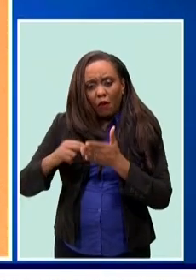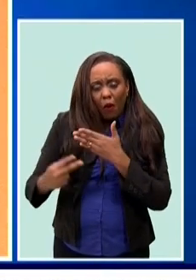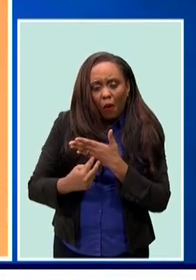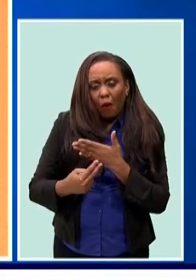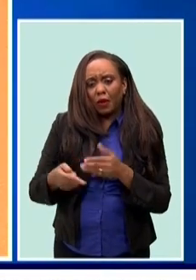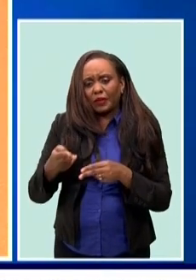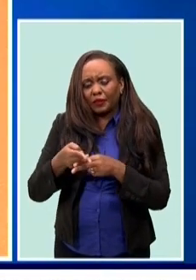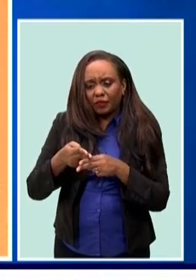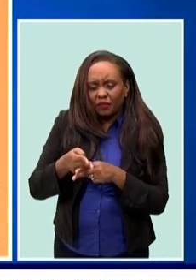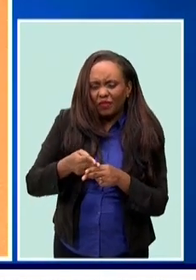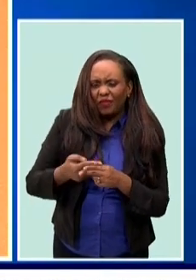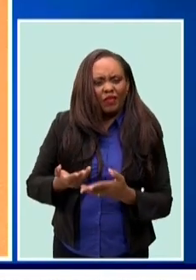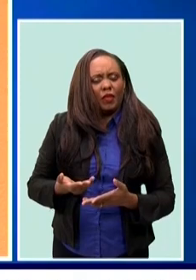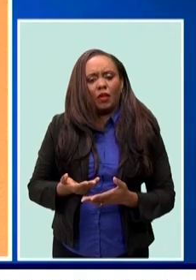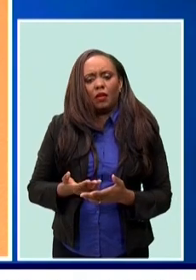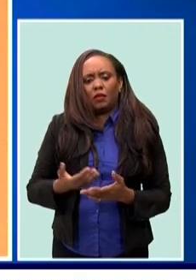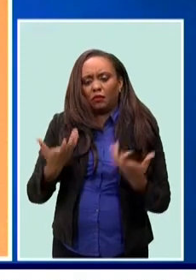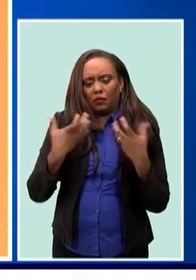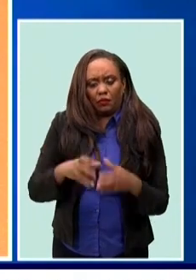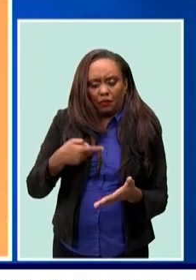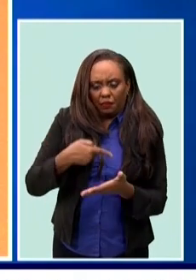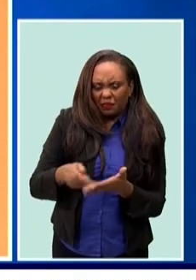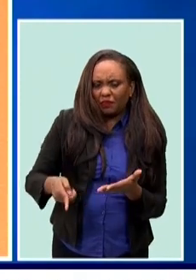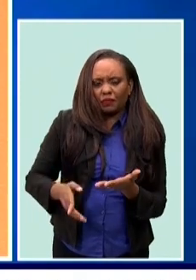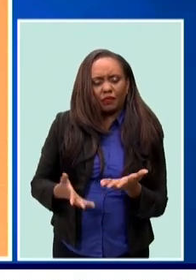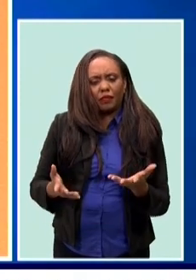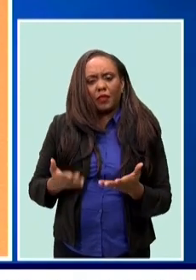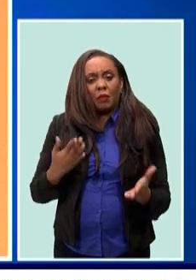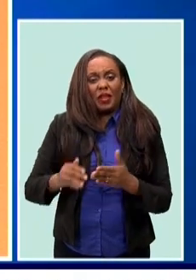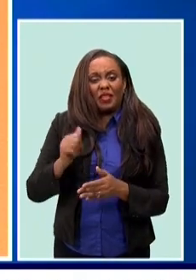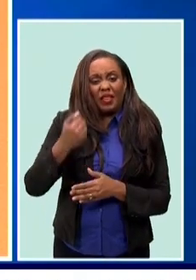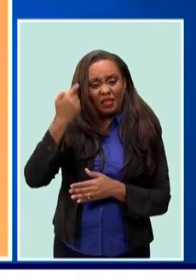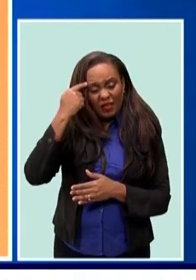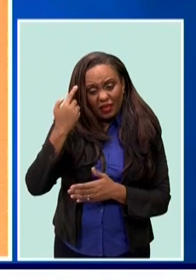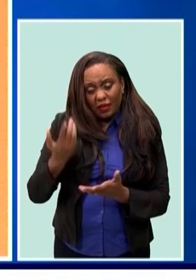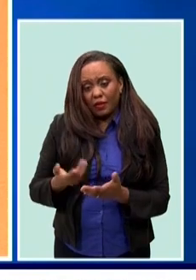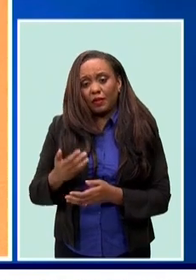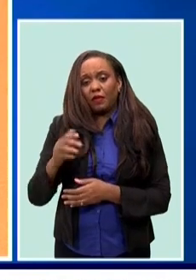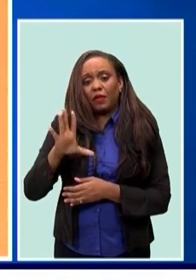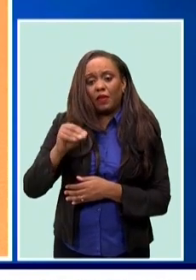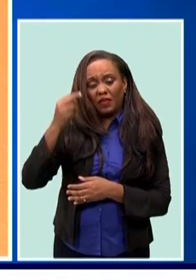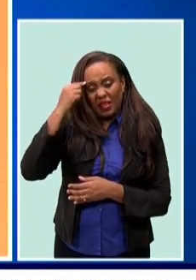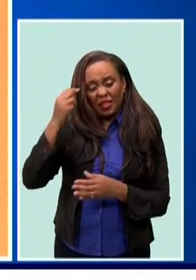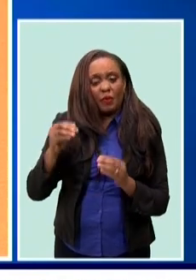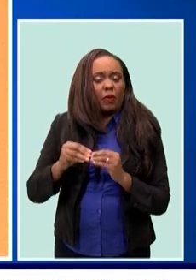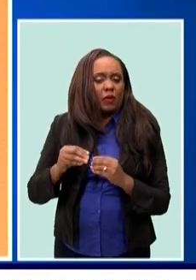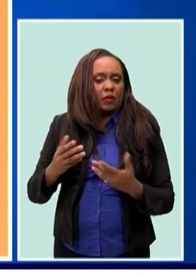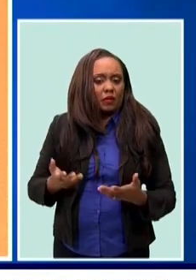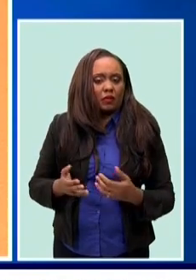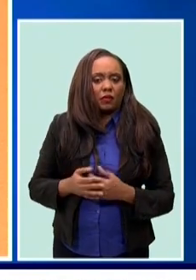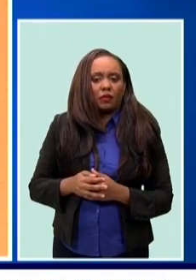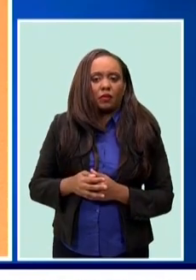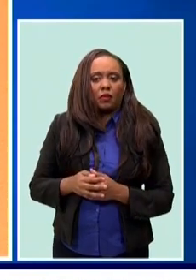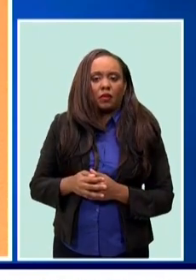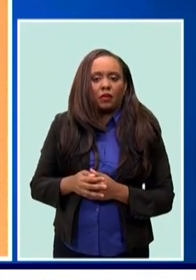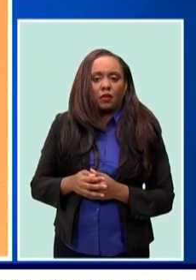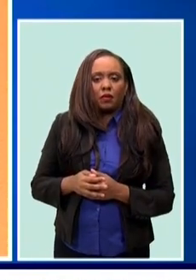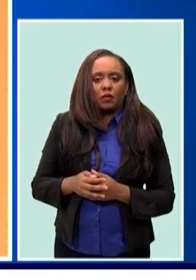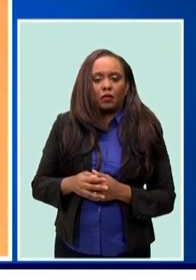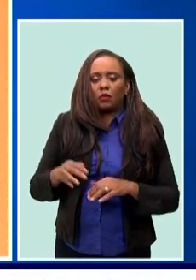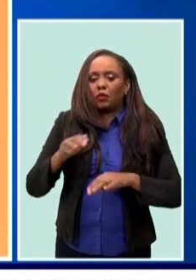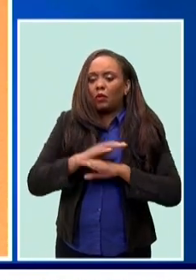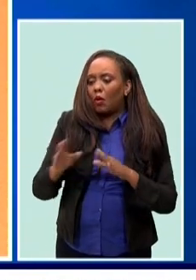than the container you were previously using. This one may cost you 10 cents more. This one may cost you 50 cents more. Do not buy from anybody